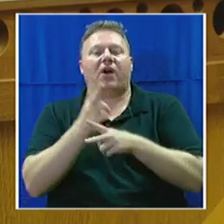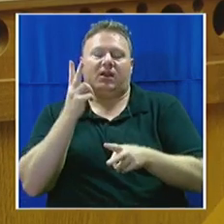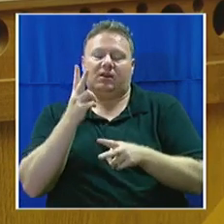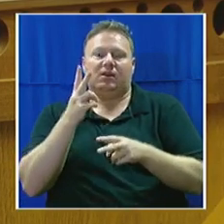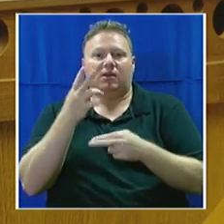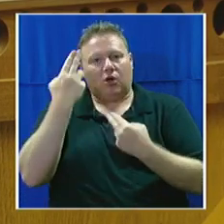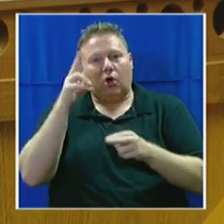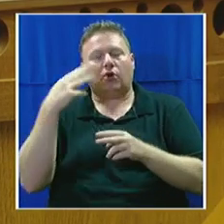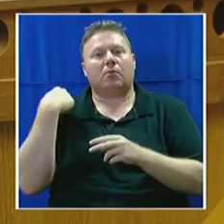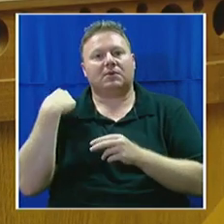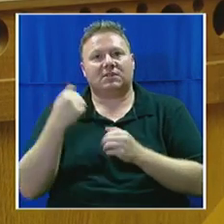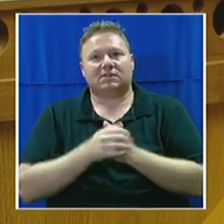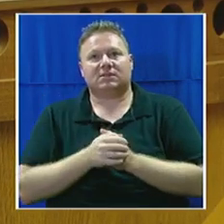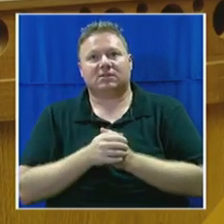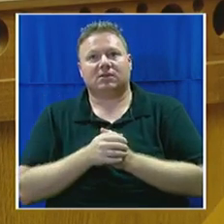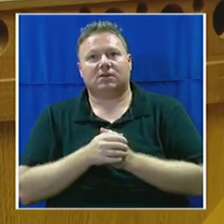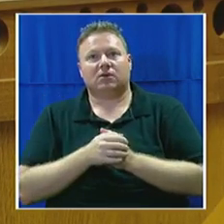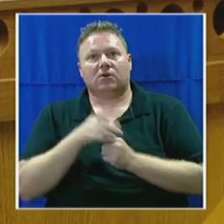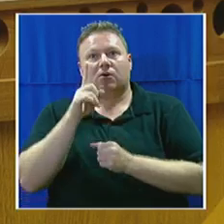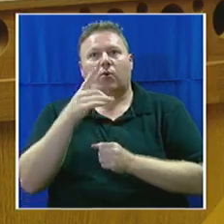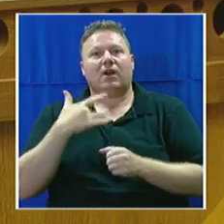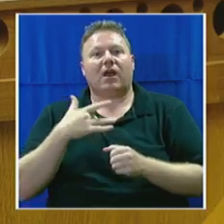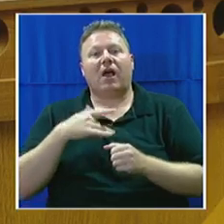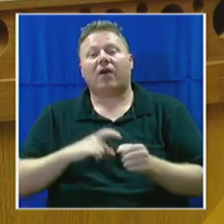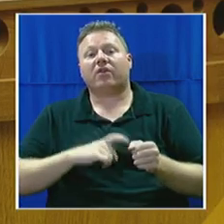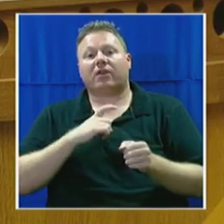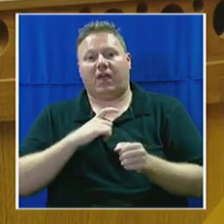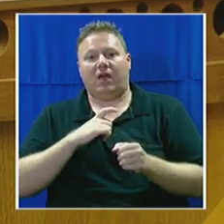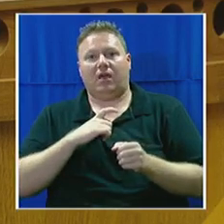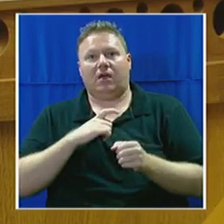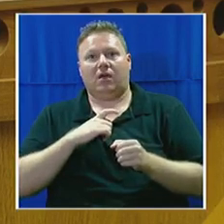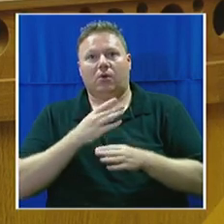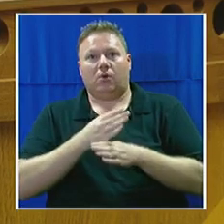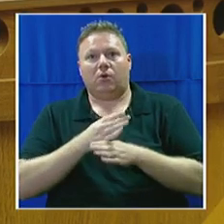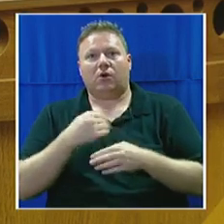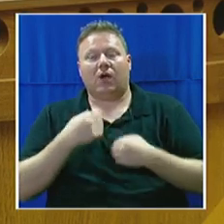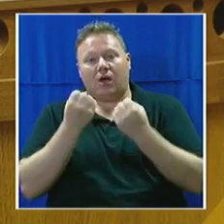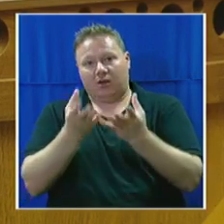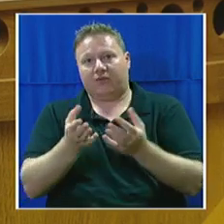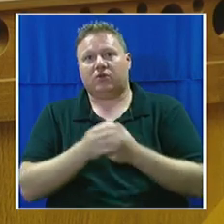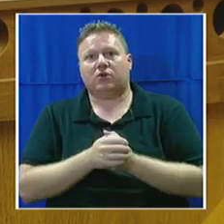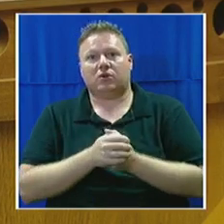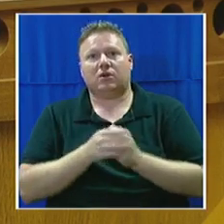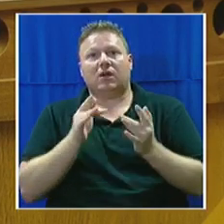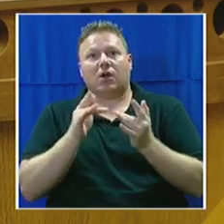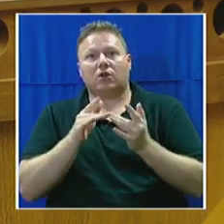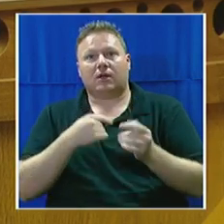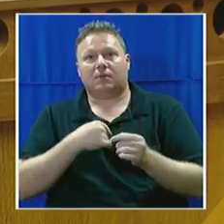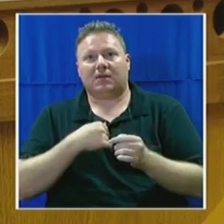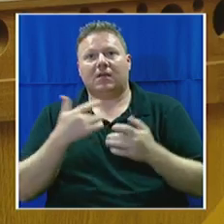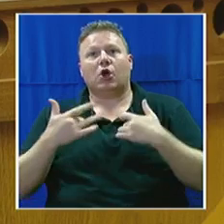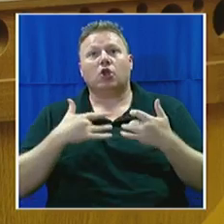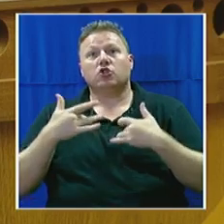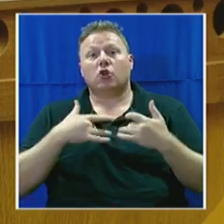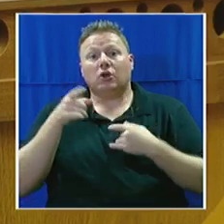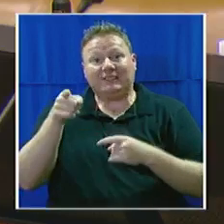Minister Kabazel, one healthcare worker whose information and contact details I'll hand over to you, has contacted me about concerns that they